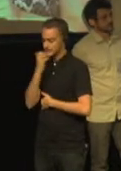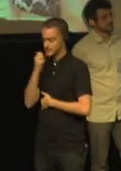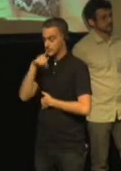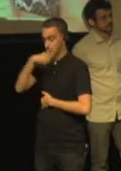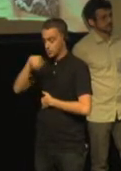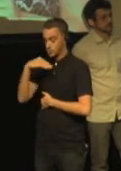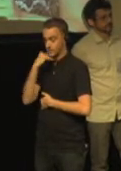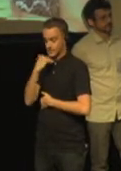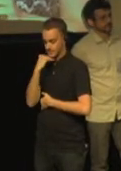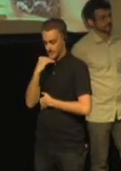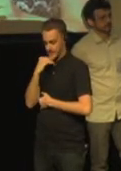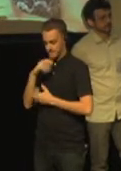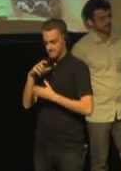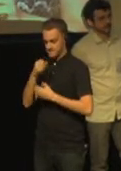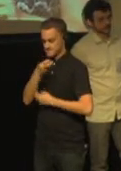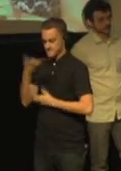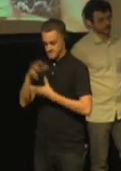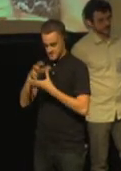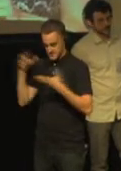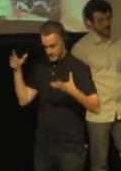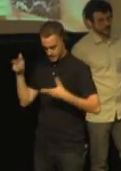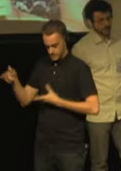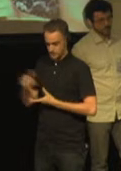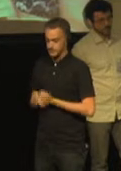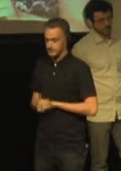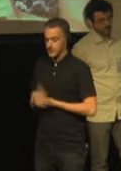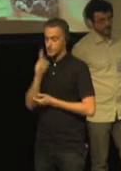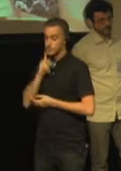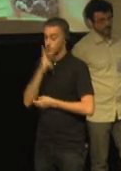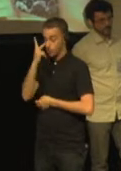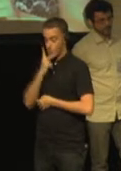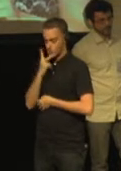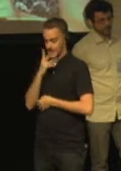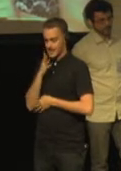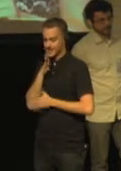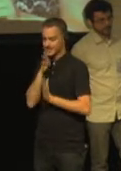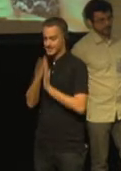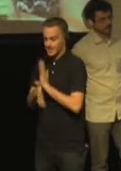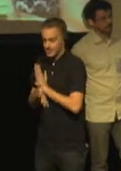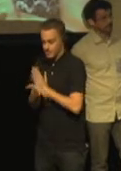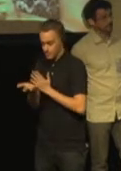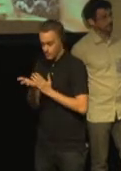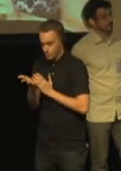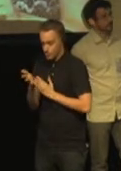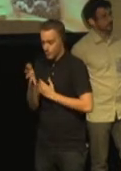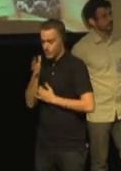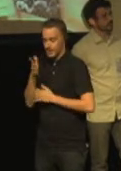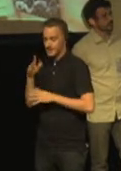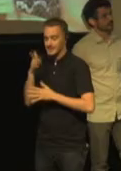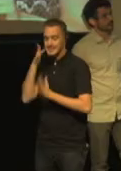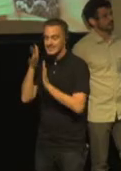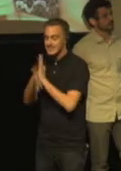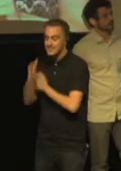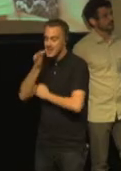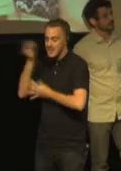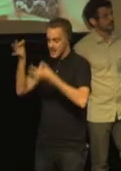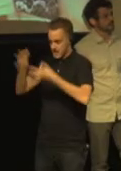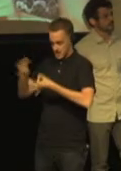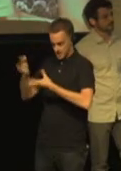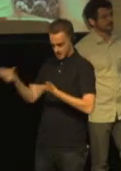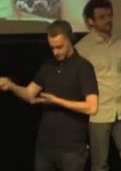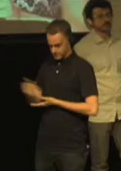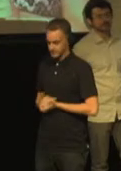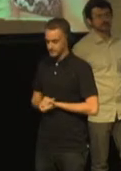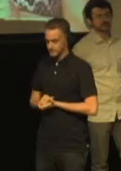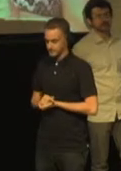it shows that deafblindness is real, it's there, it shouldn't be invisible anymore. Many more people are dealing with issues with their sight